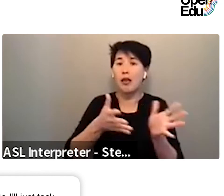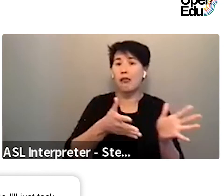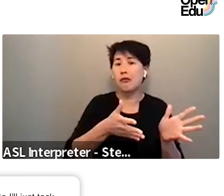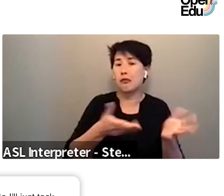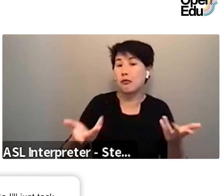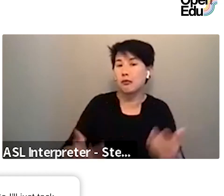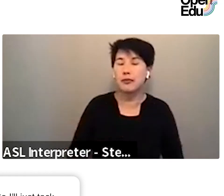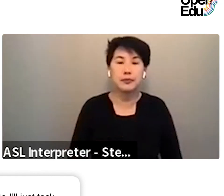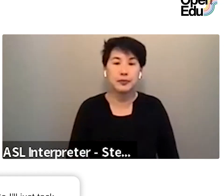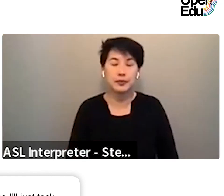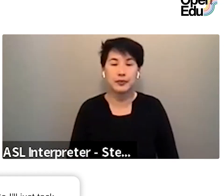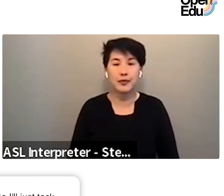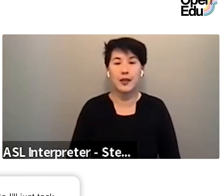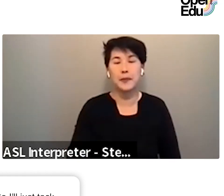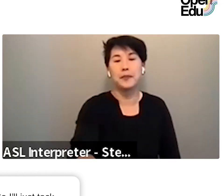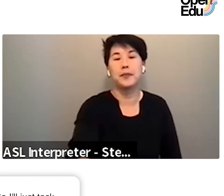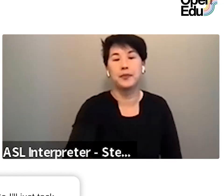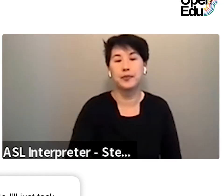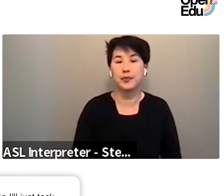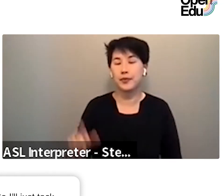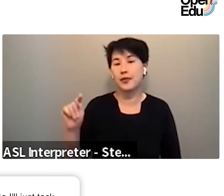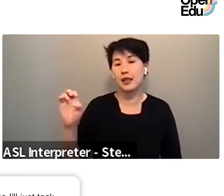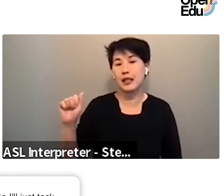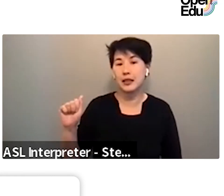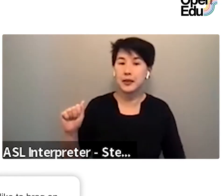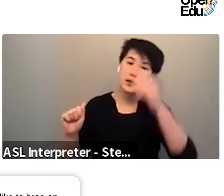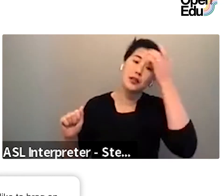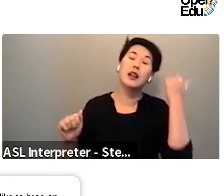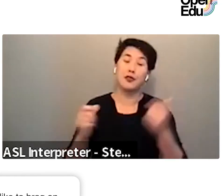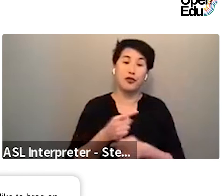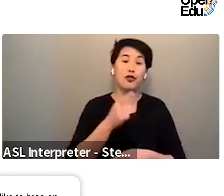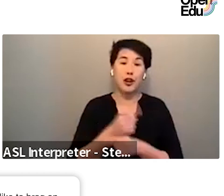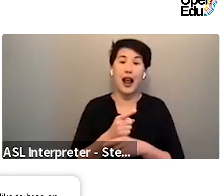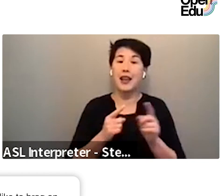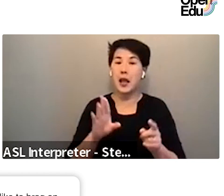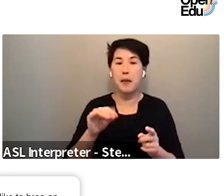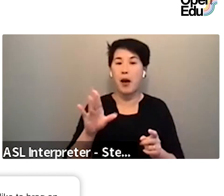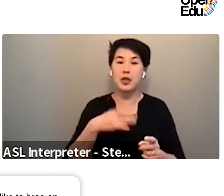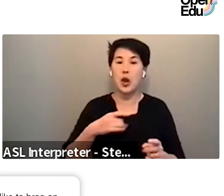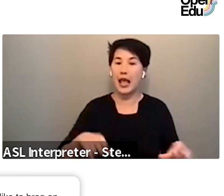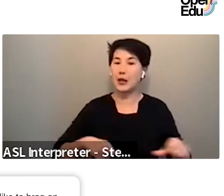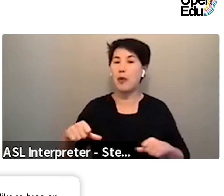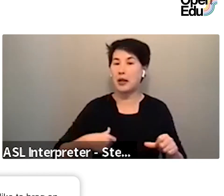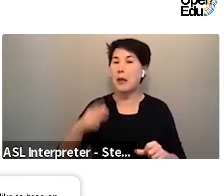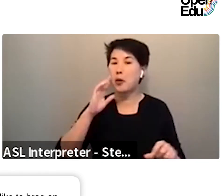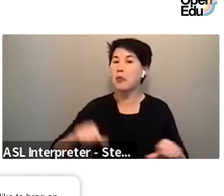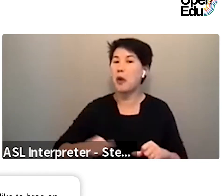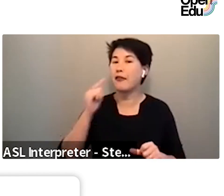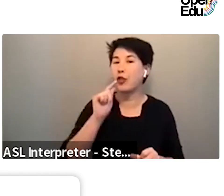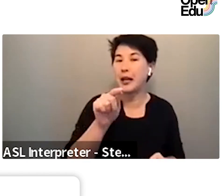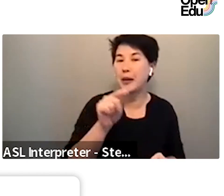So I'll just tack on to that, because Bob doesn't like to brag on himself, so I will brag